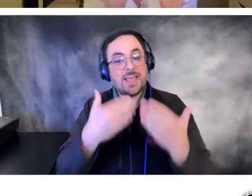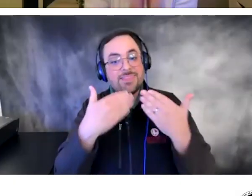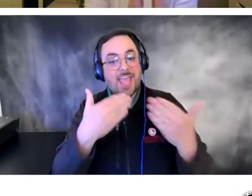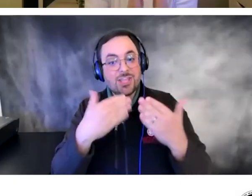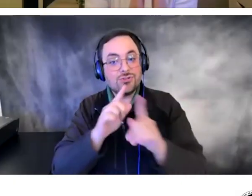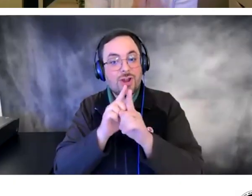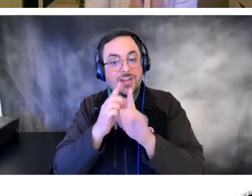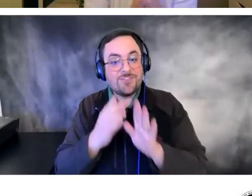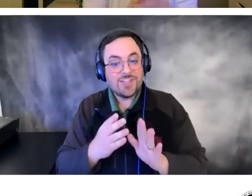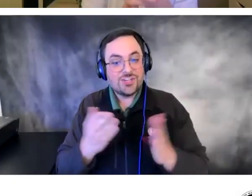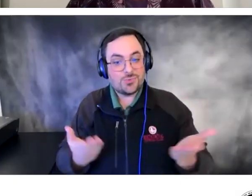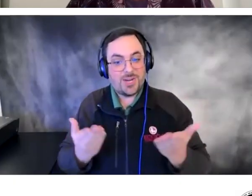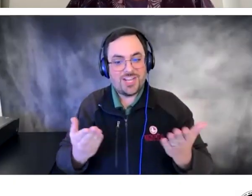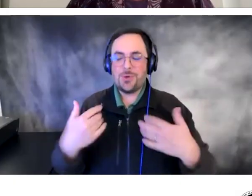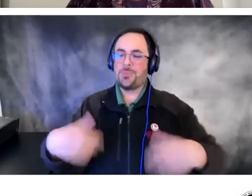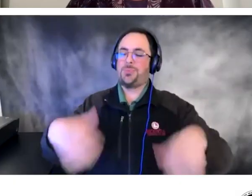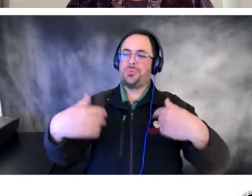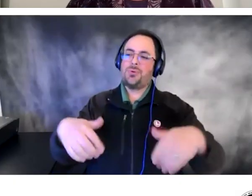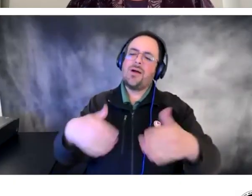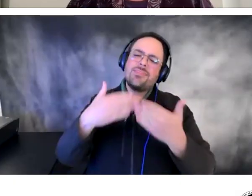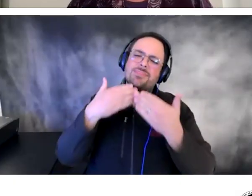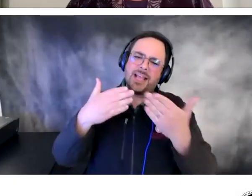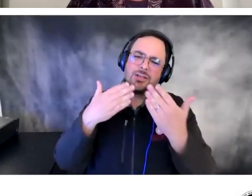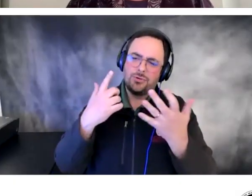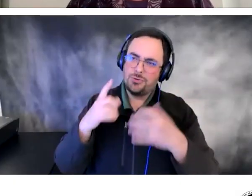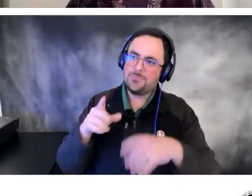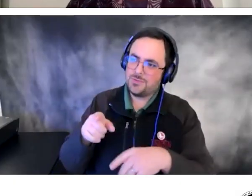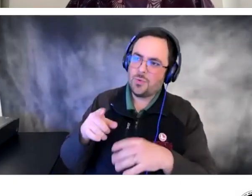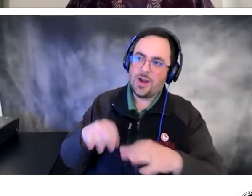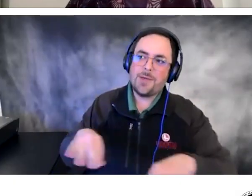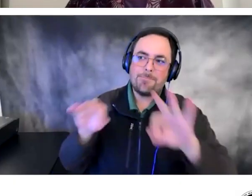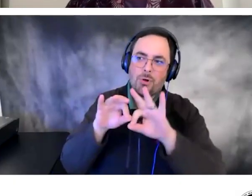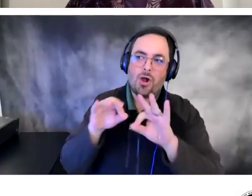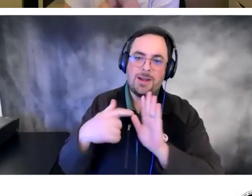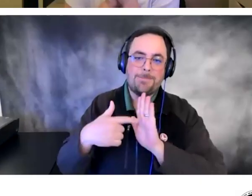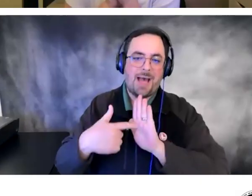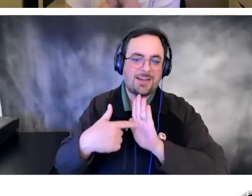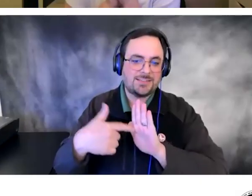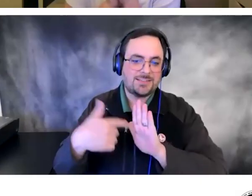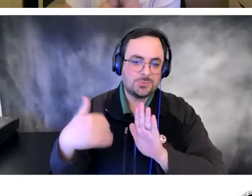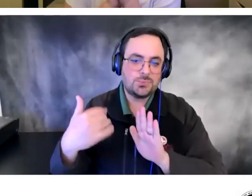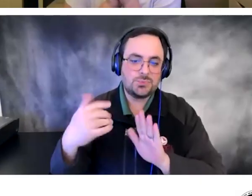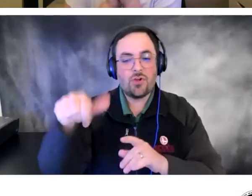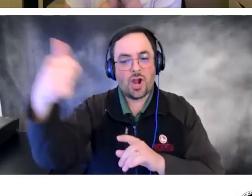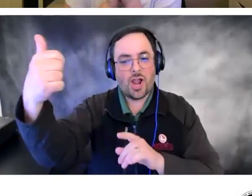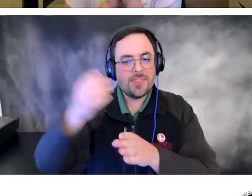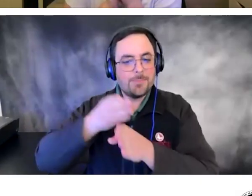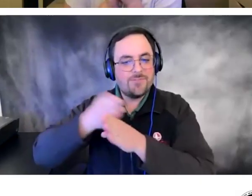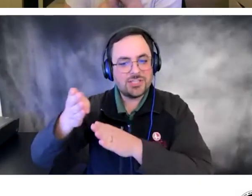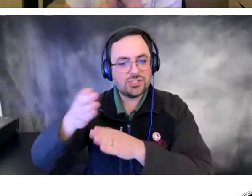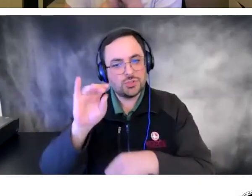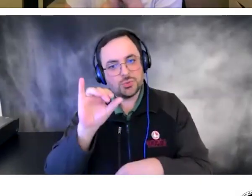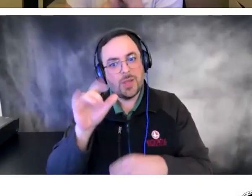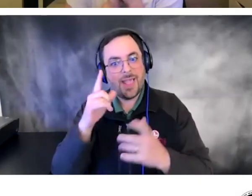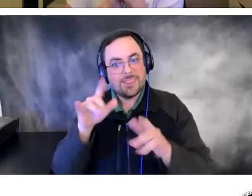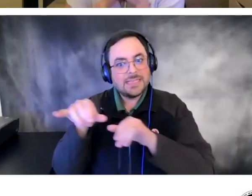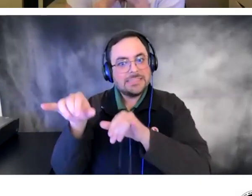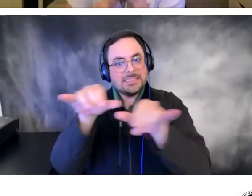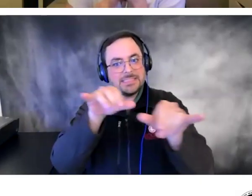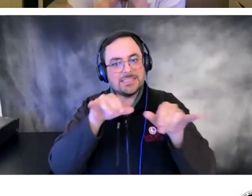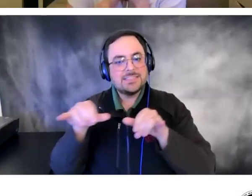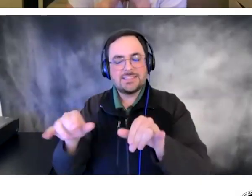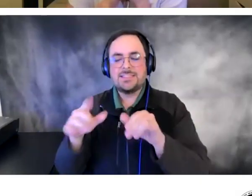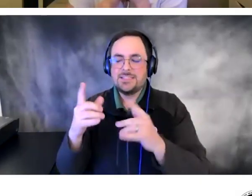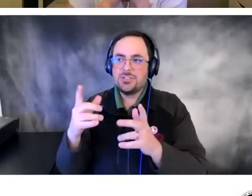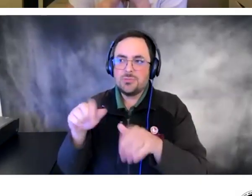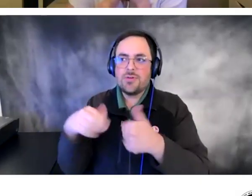our interveners. Yay, Yes, you're important models for sure. for other professionals. And the consistency,